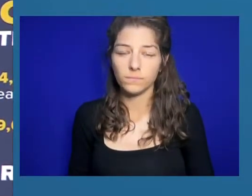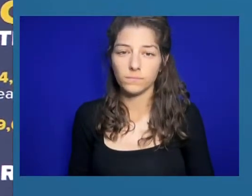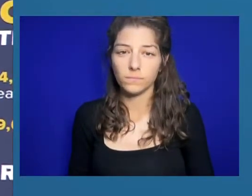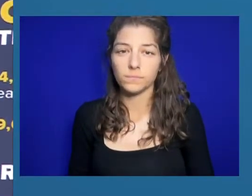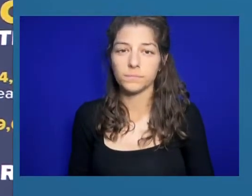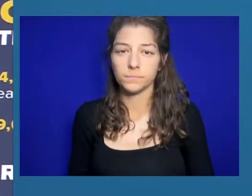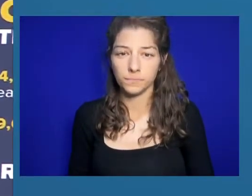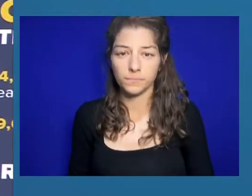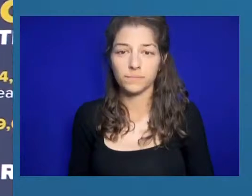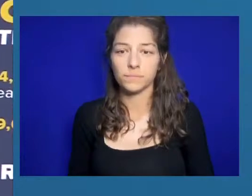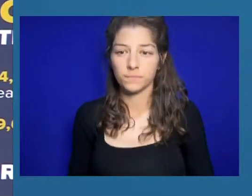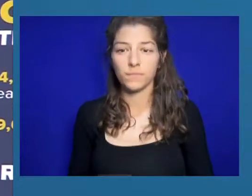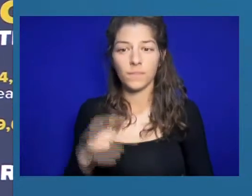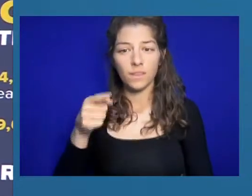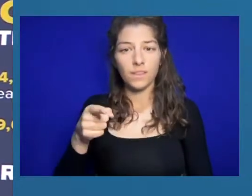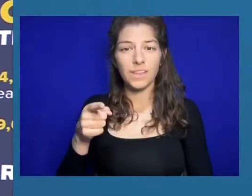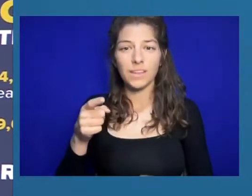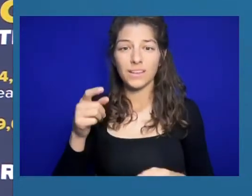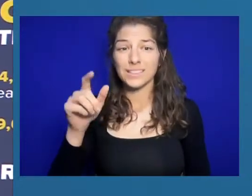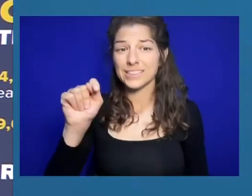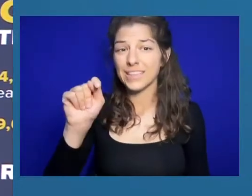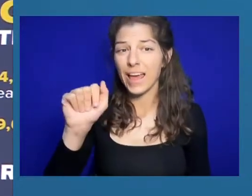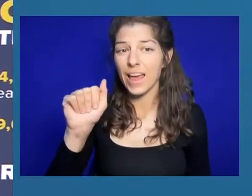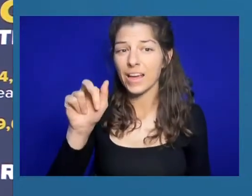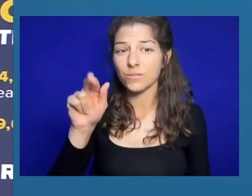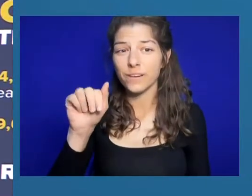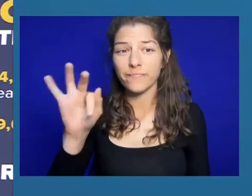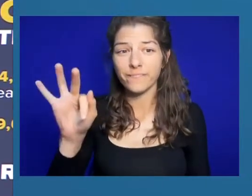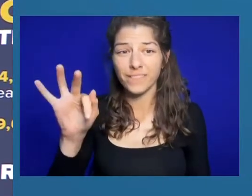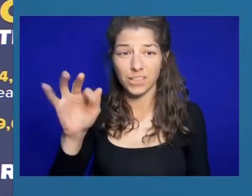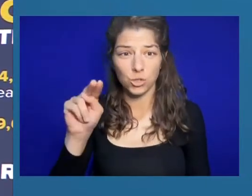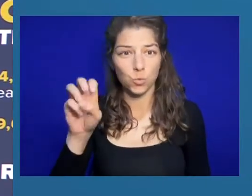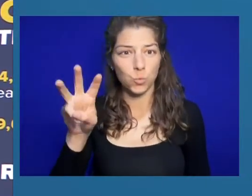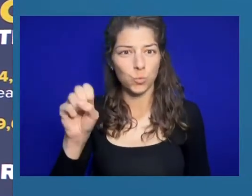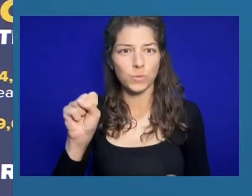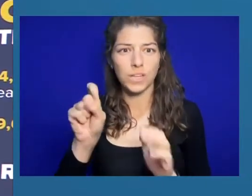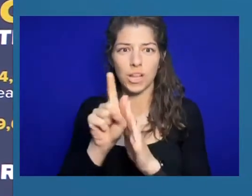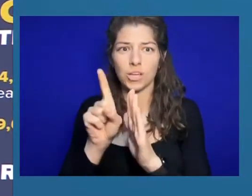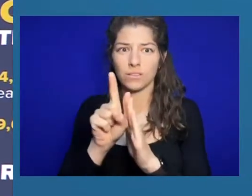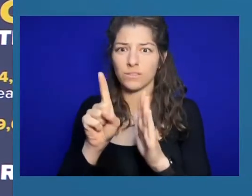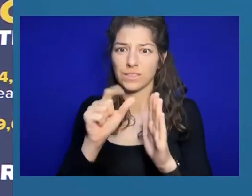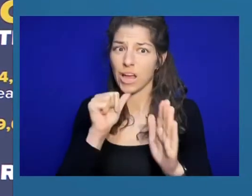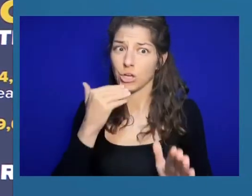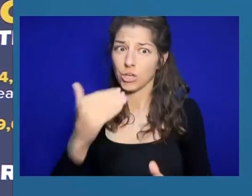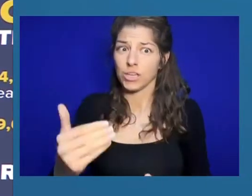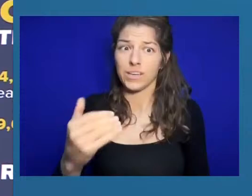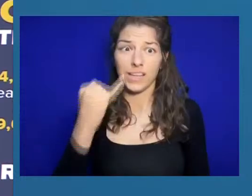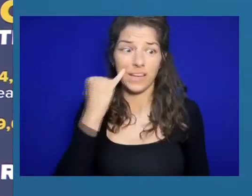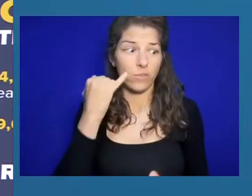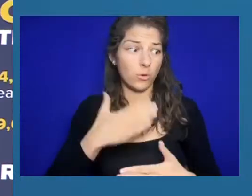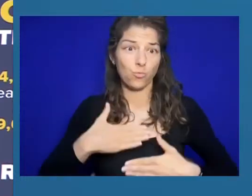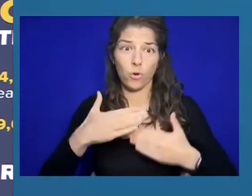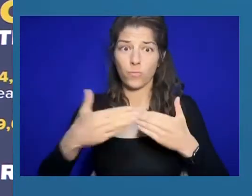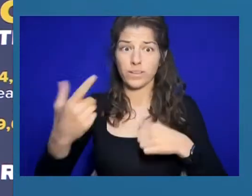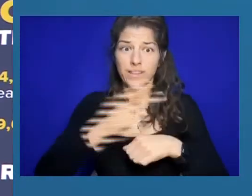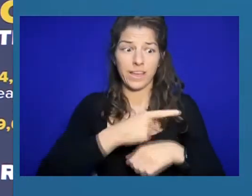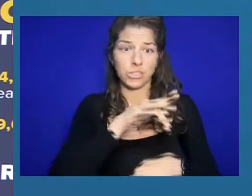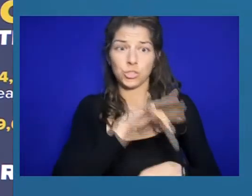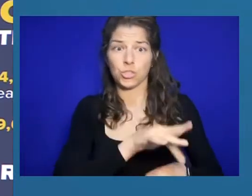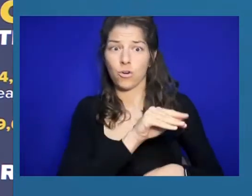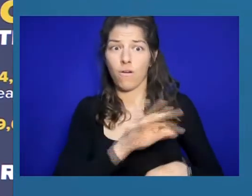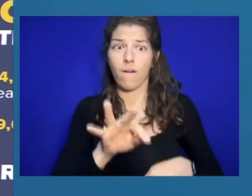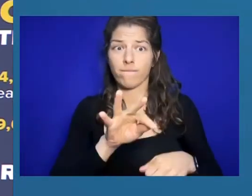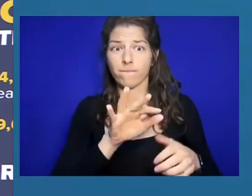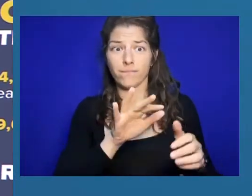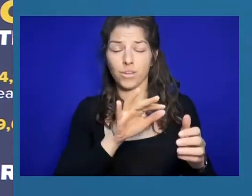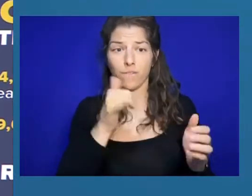You know, the effect of tariffs, and if you just got the news alert, it was not good. Turn off your cell phones if you want to enjoy the rest of the day. But basically, the president just